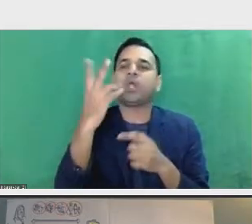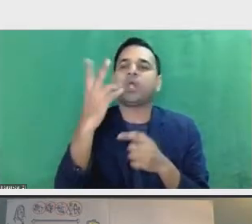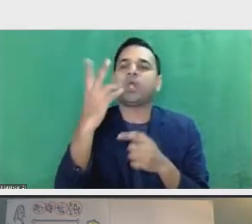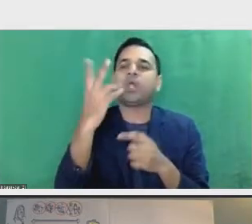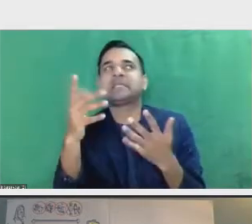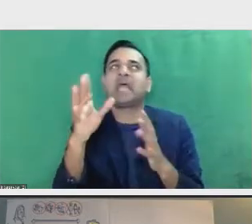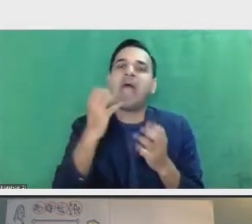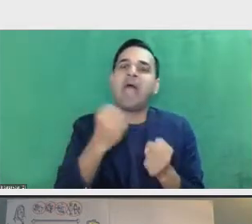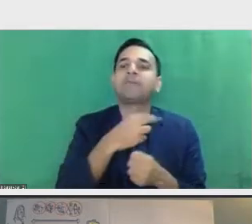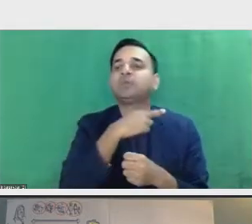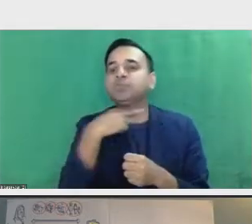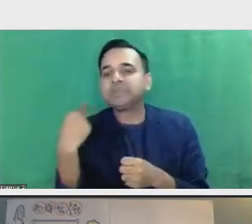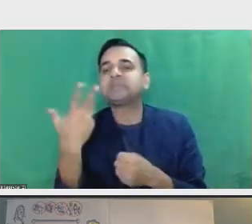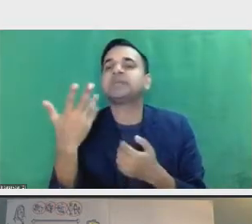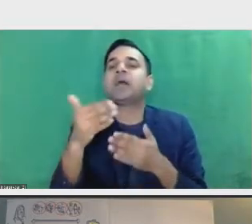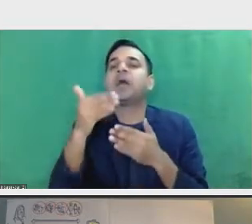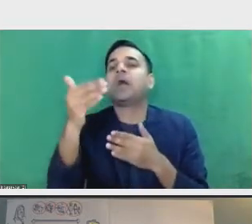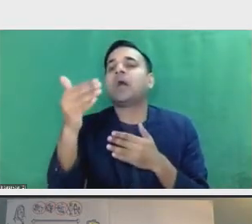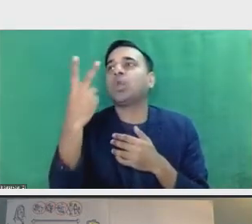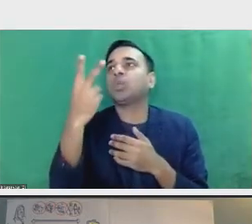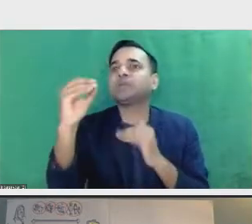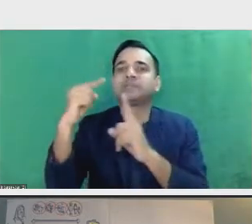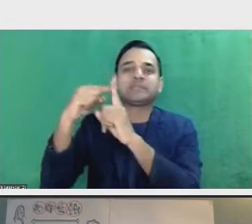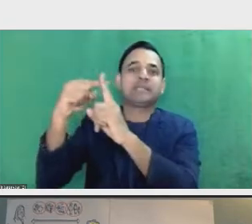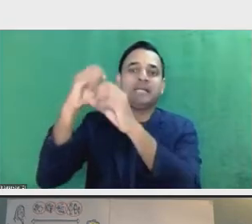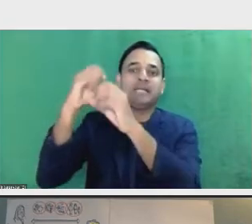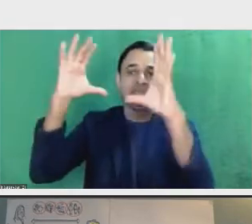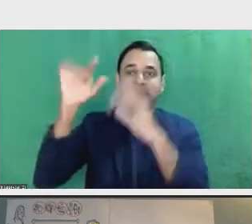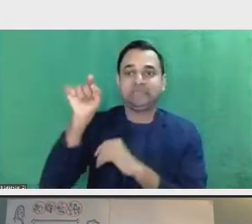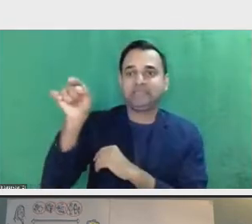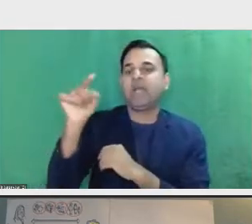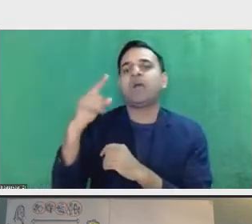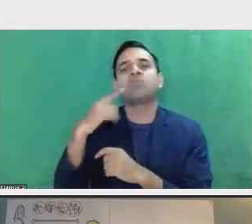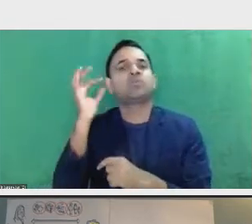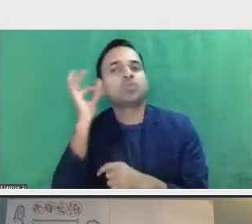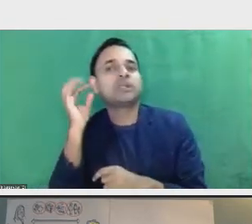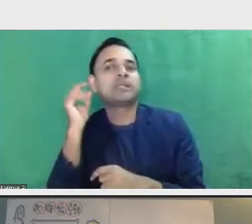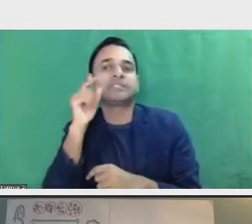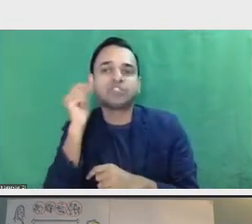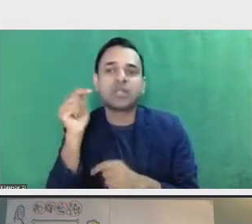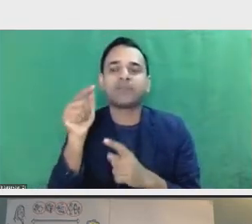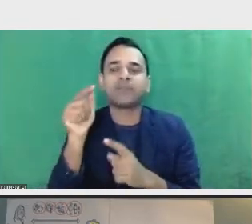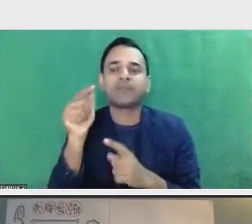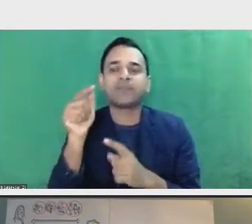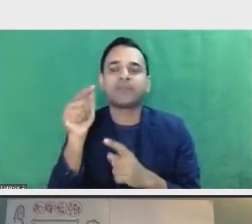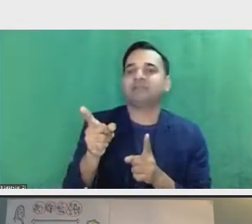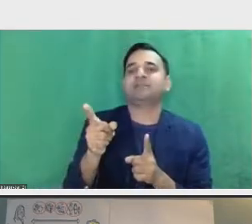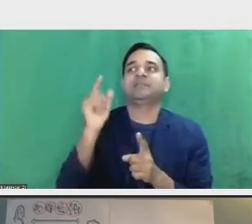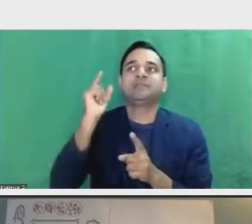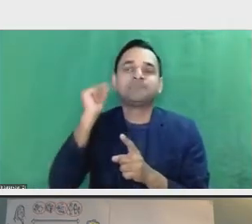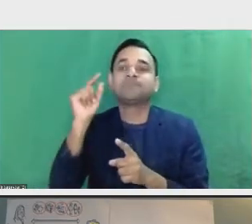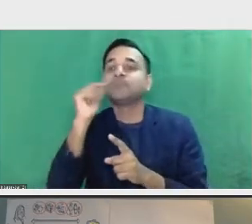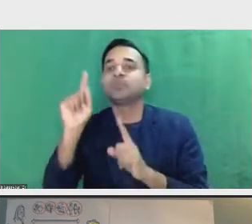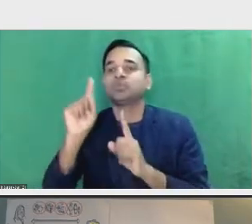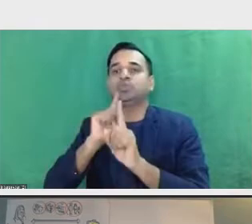to be gender responsive. What are those actions that will actually enable or give the tools to women?